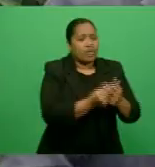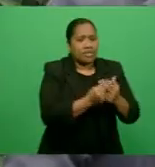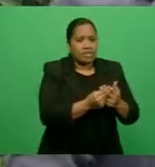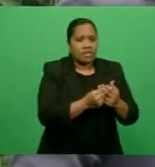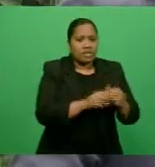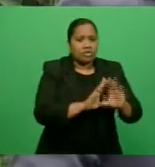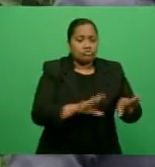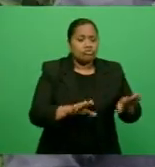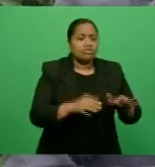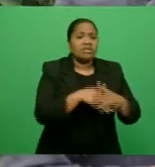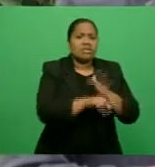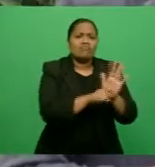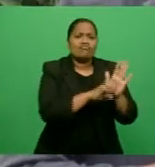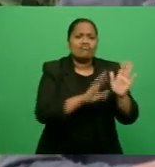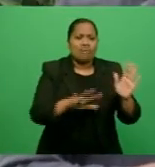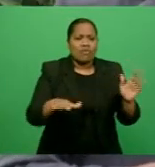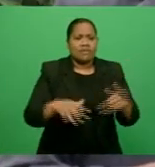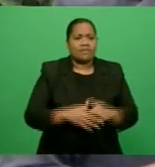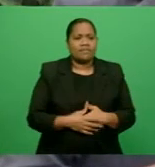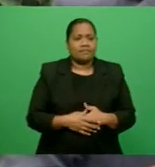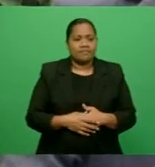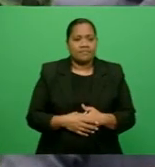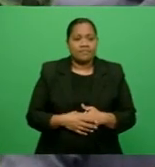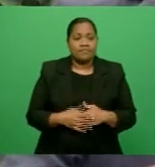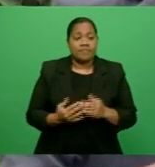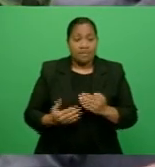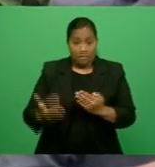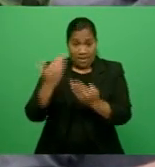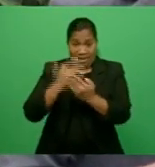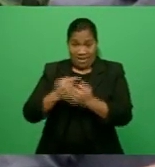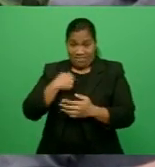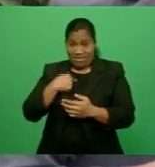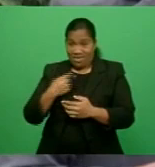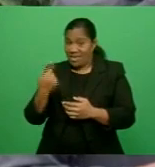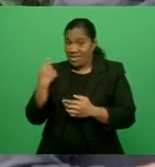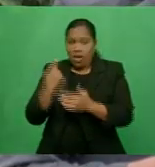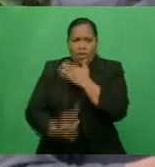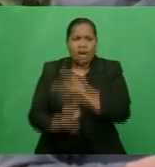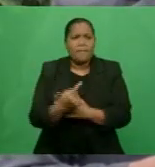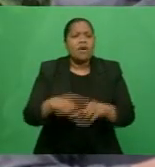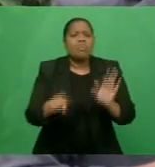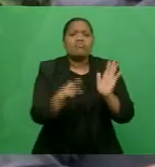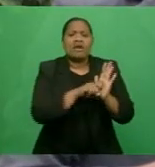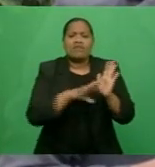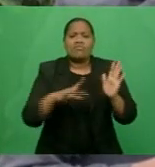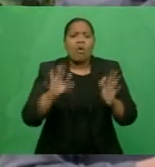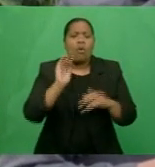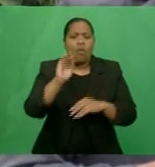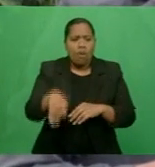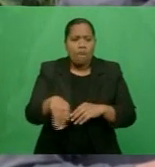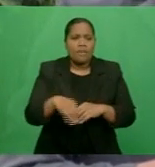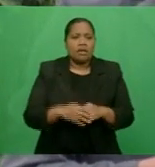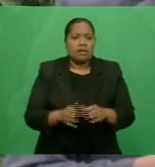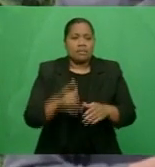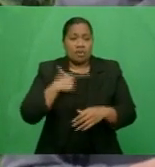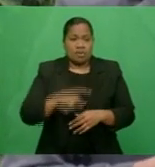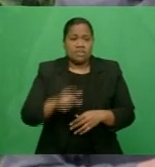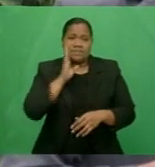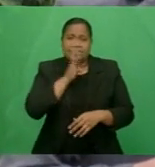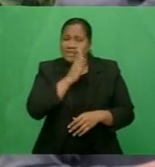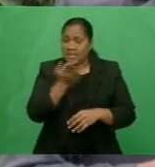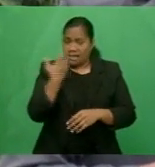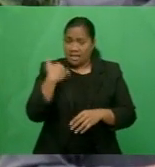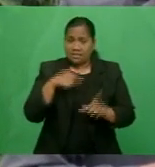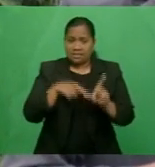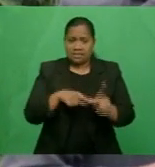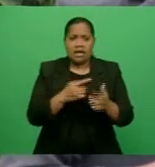holiday. Behind me is Raikon Roka's home. Since she went missing late last year, this community has been on high alert in terms